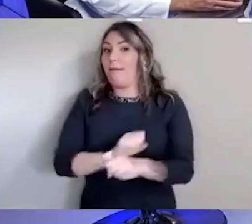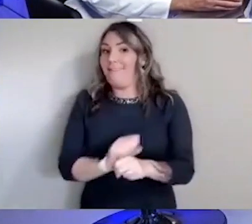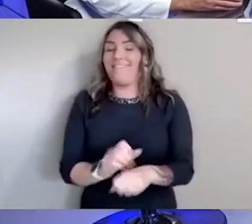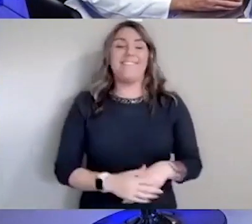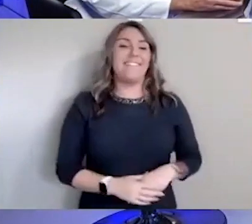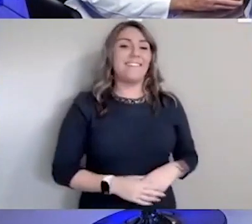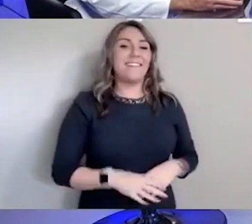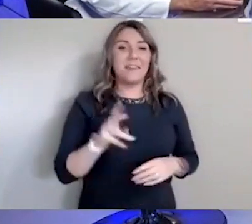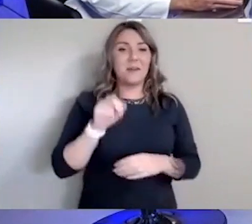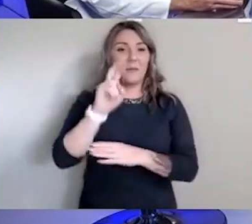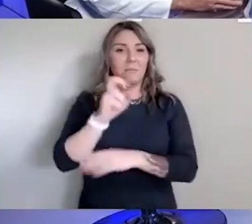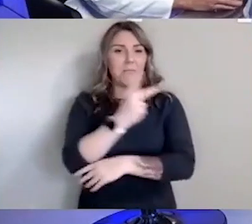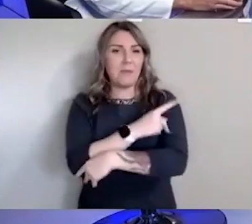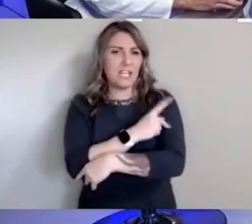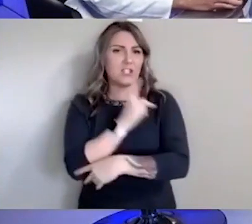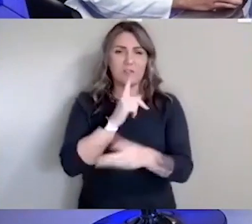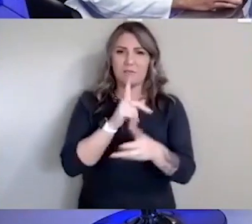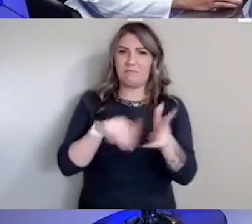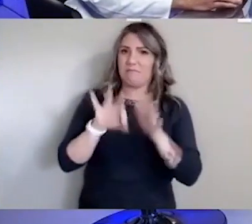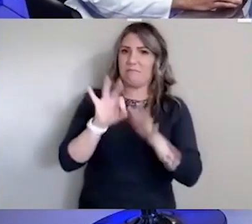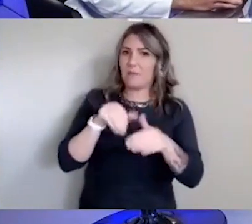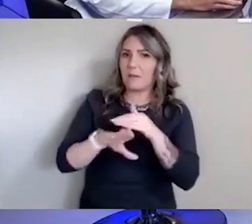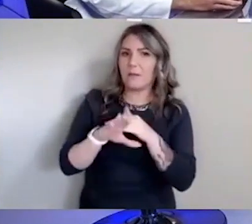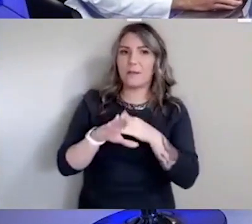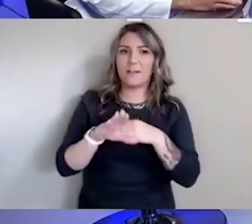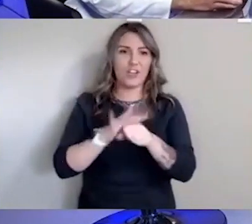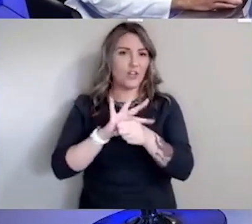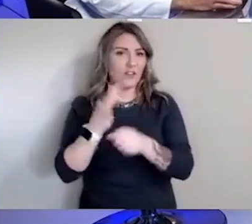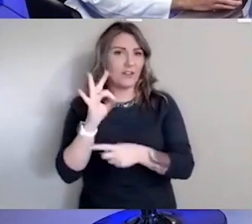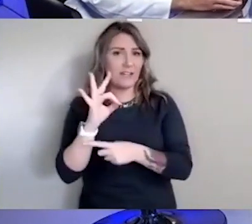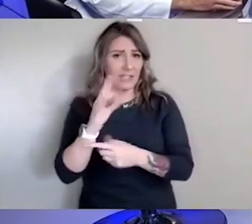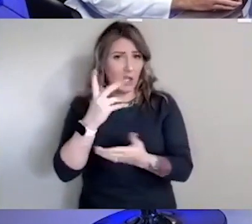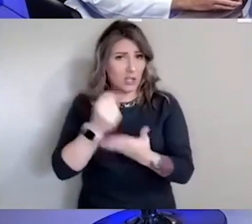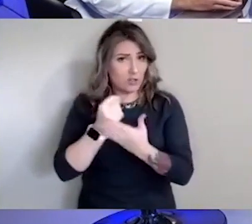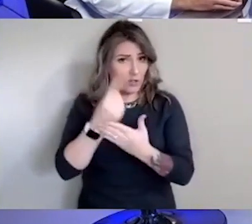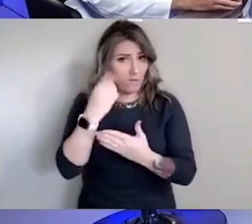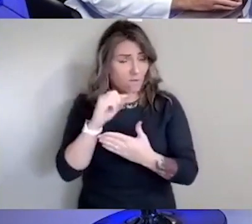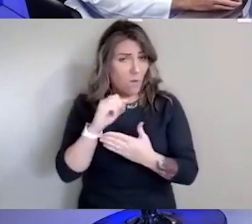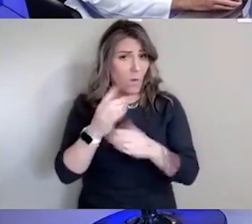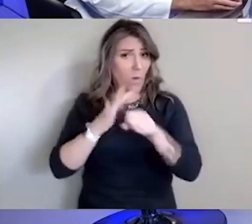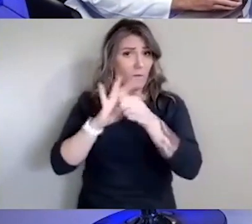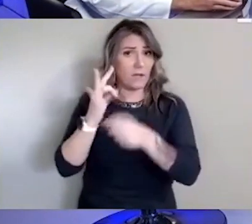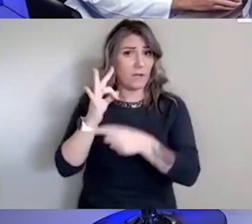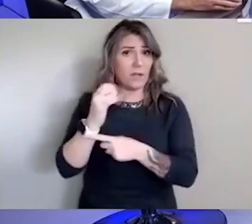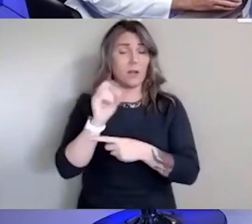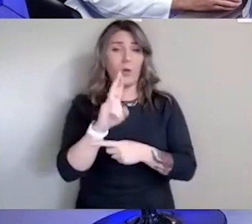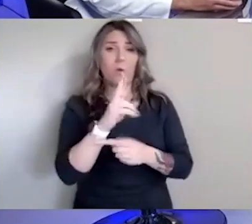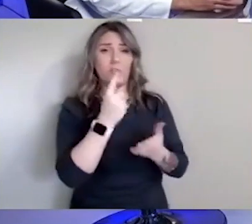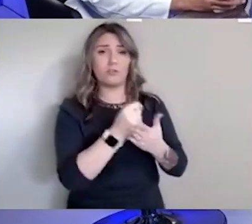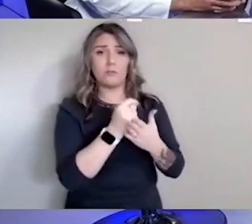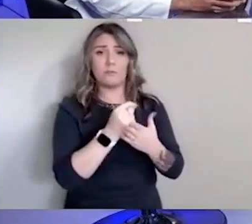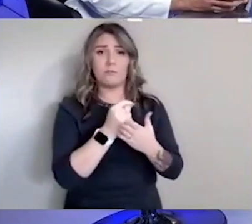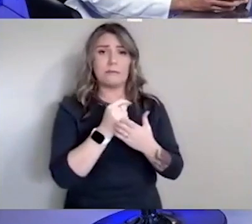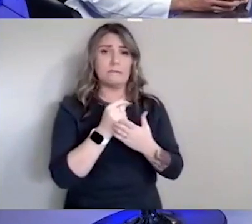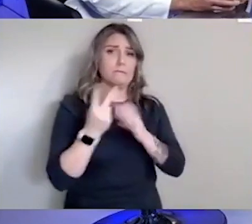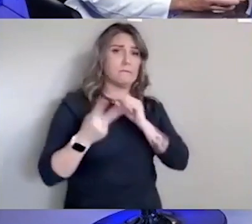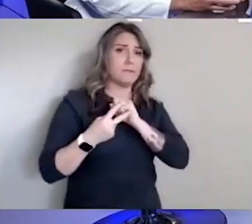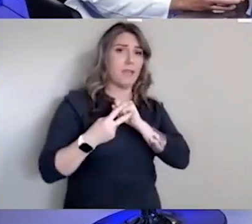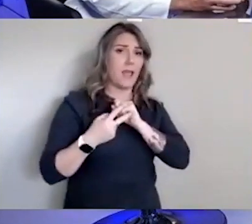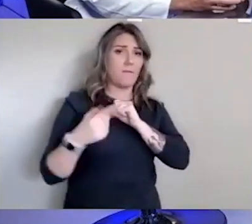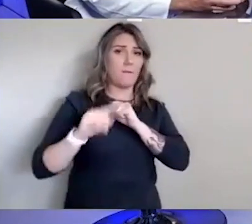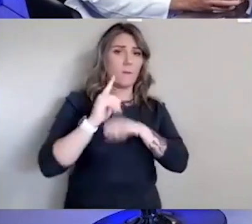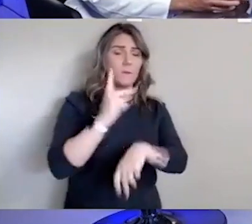who are discovered upon admission that they are COVID positive treated for it? Or are treatments reserved for those patients who are very, very